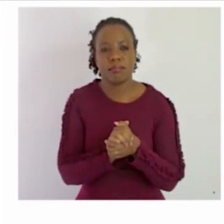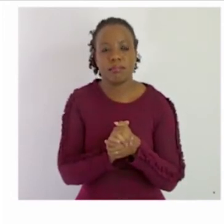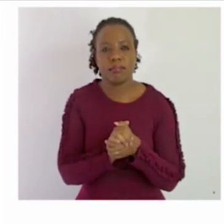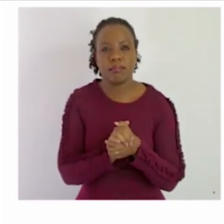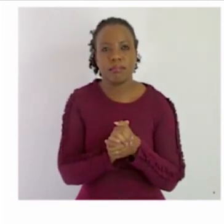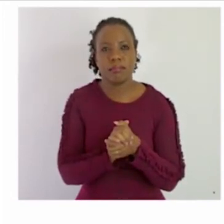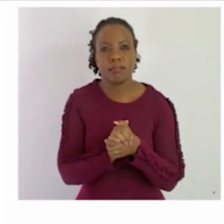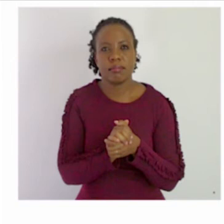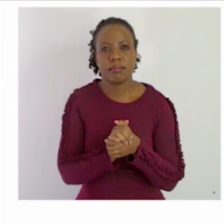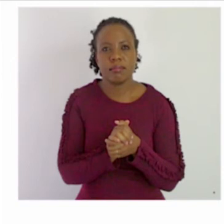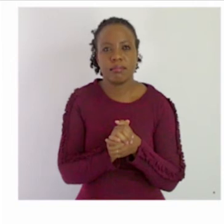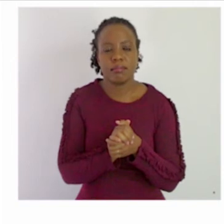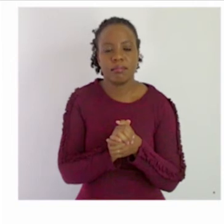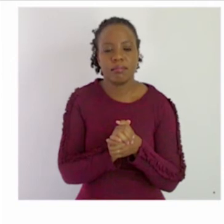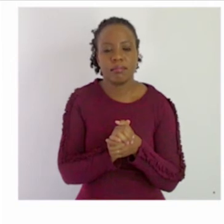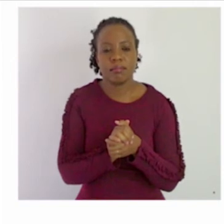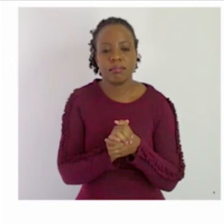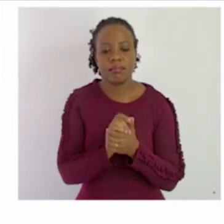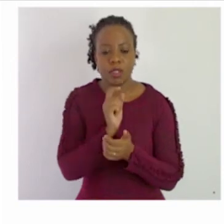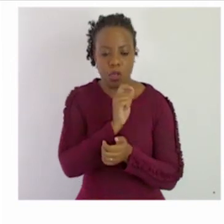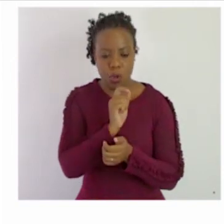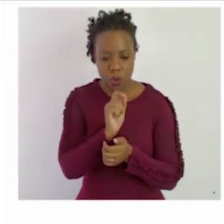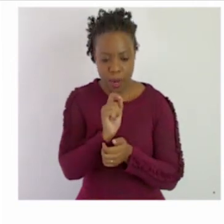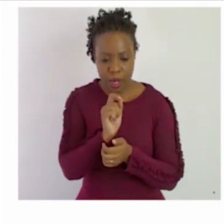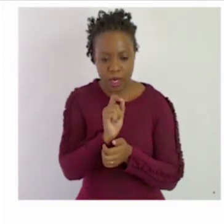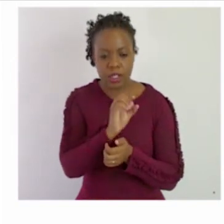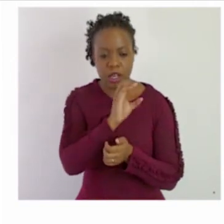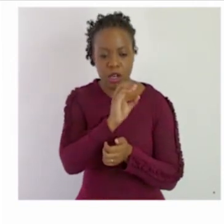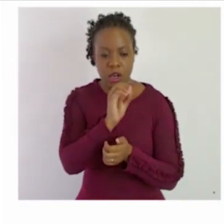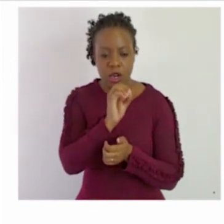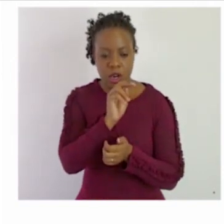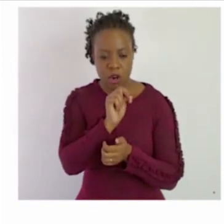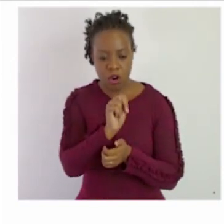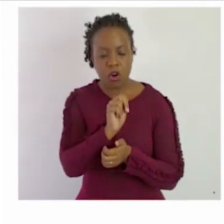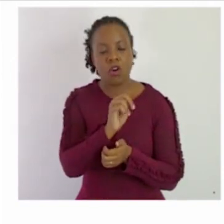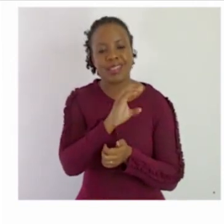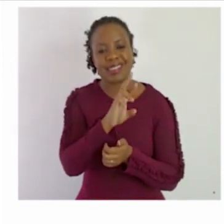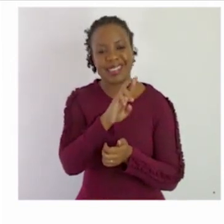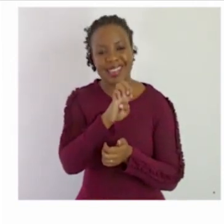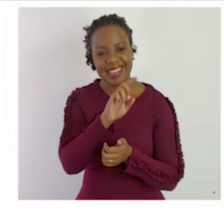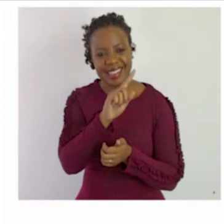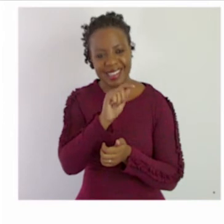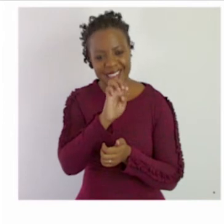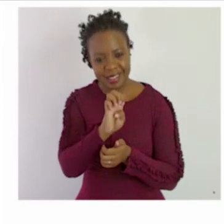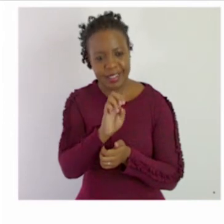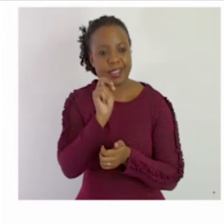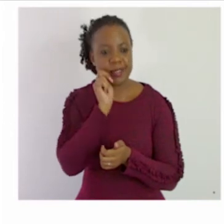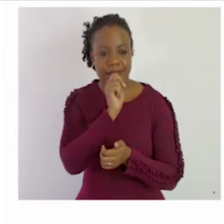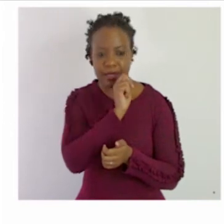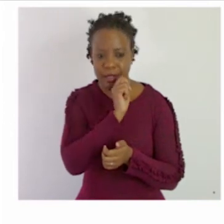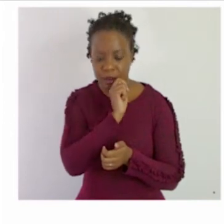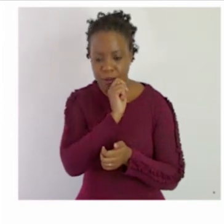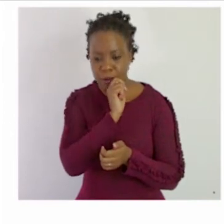It says, write the concrete and abstract nouns from the sentences